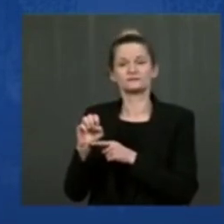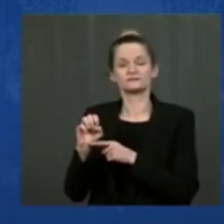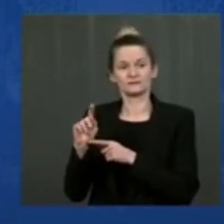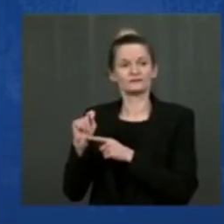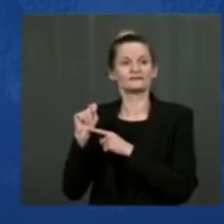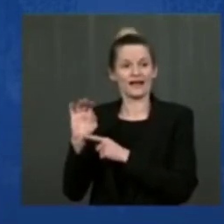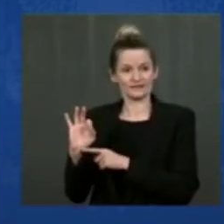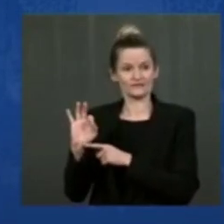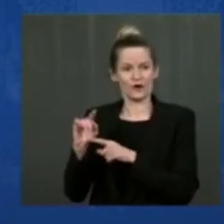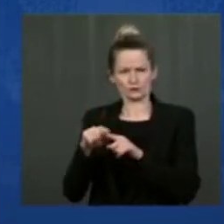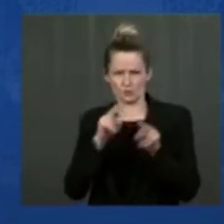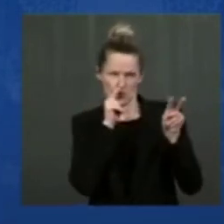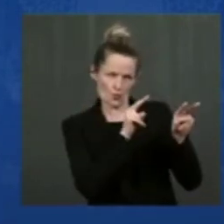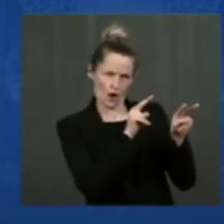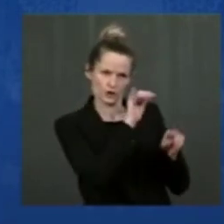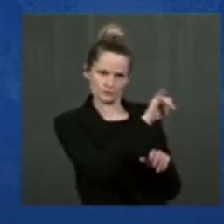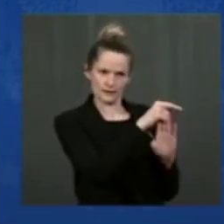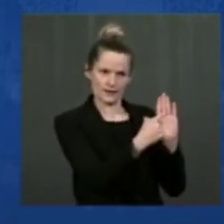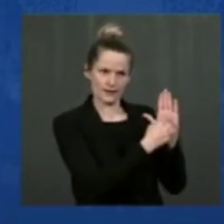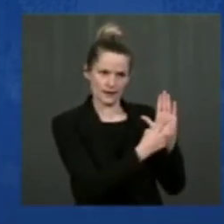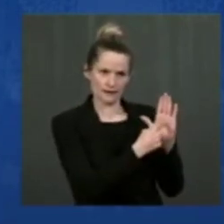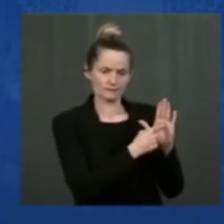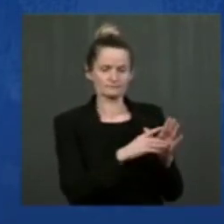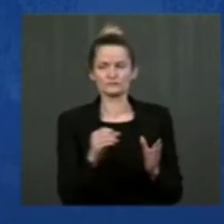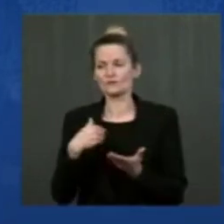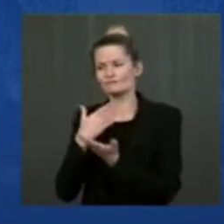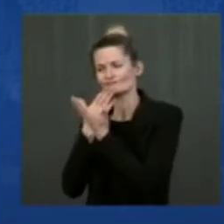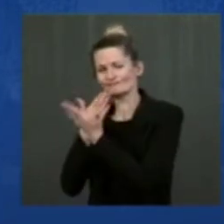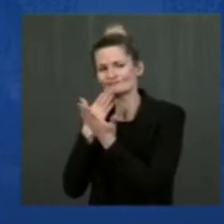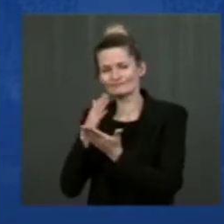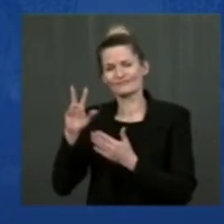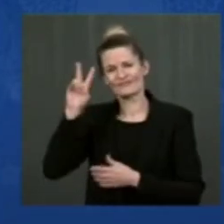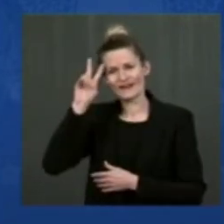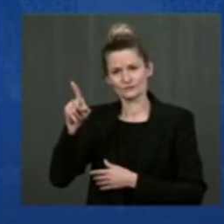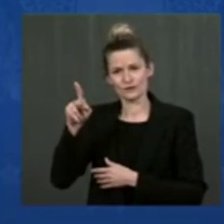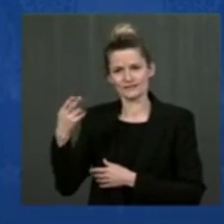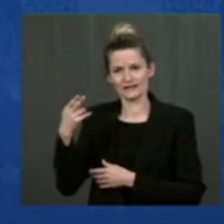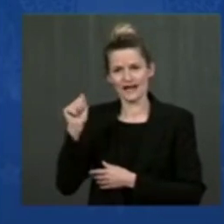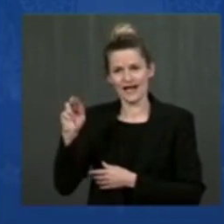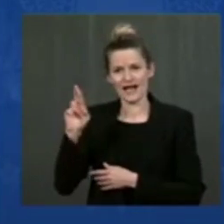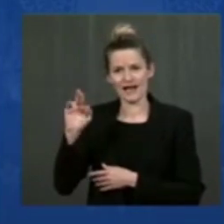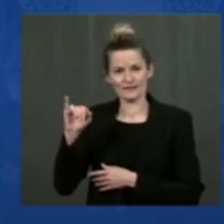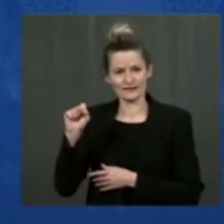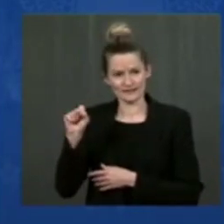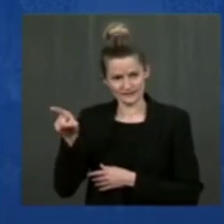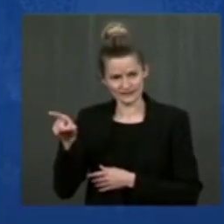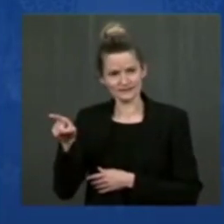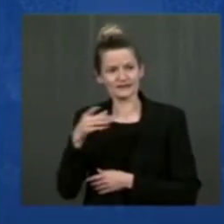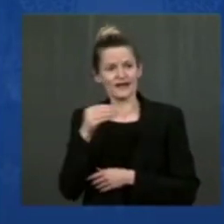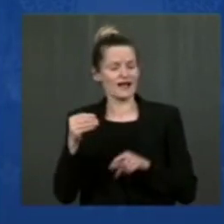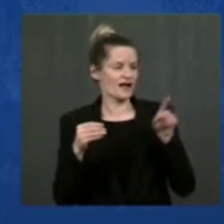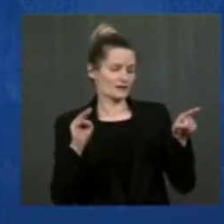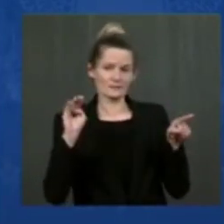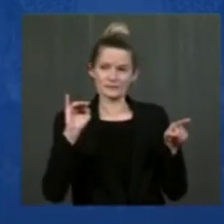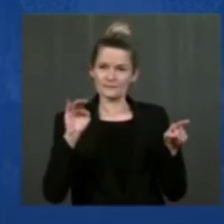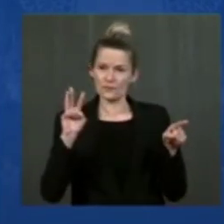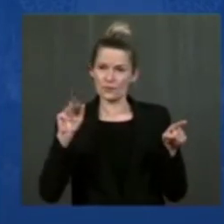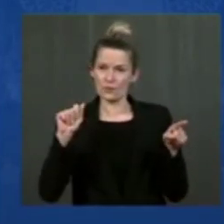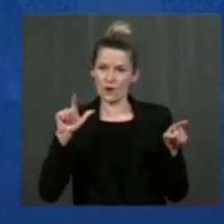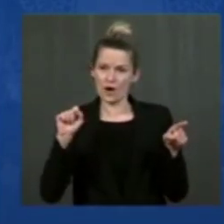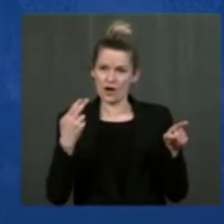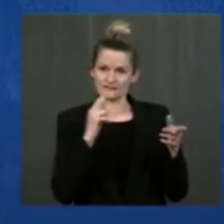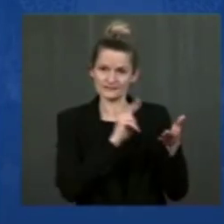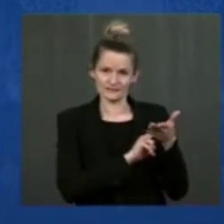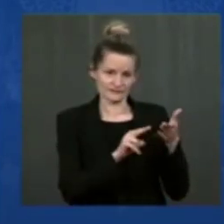and Secretary Walsh Marty for leading that task force. That's why I want to see Congress pass the PRO